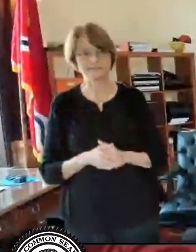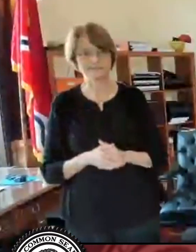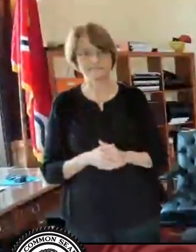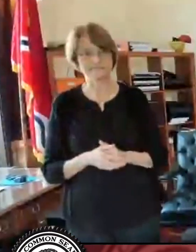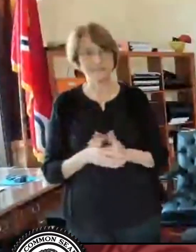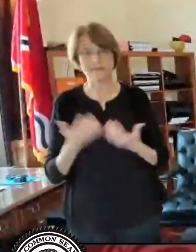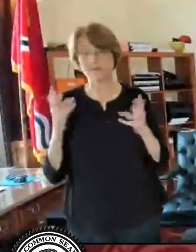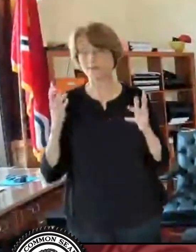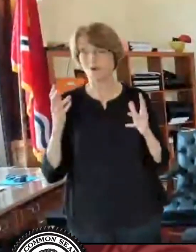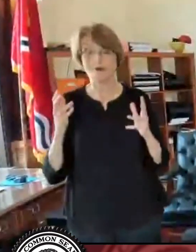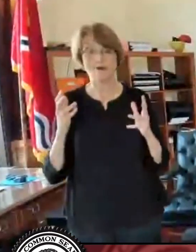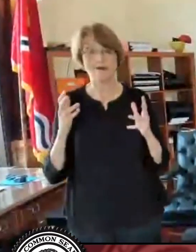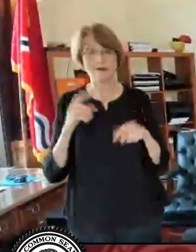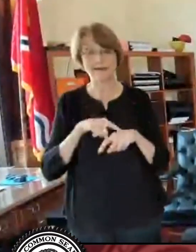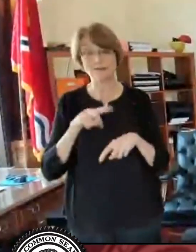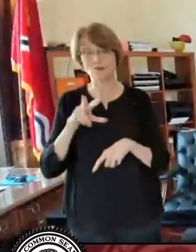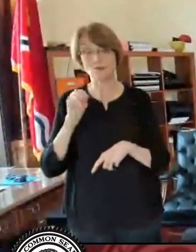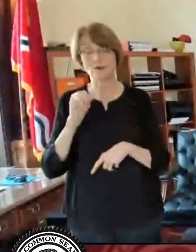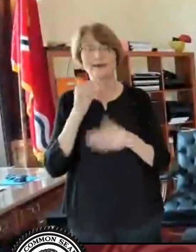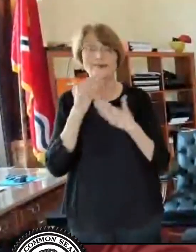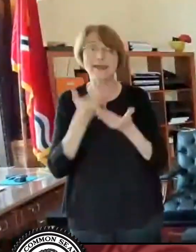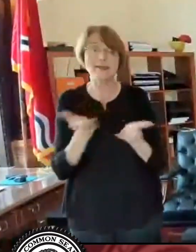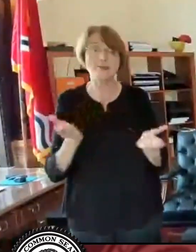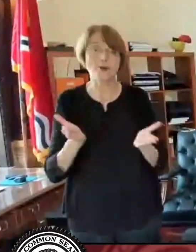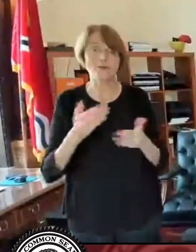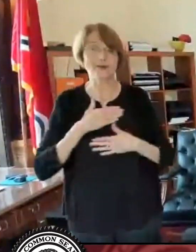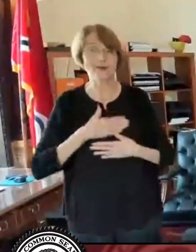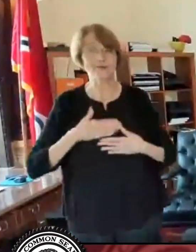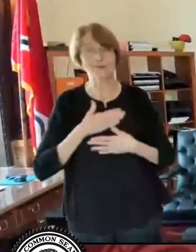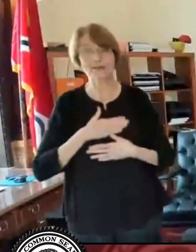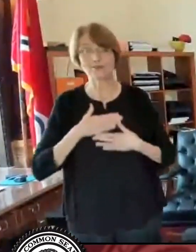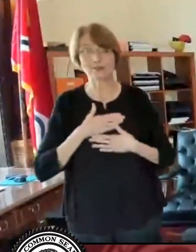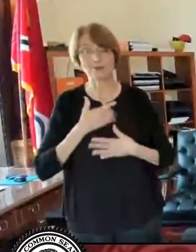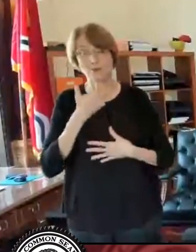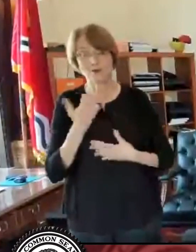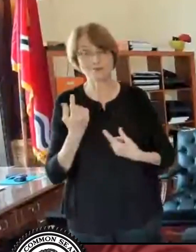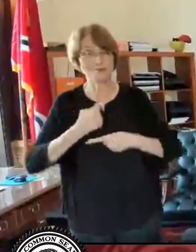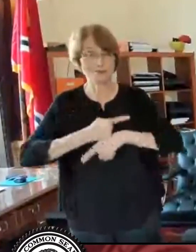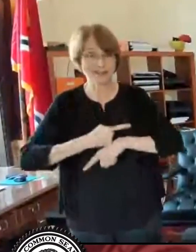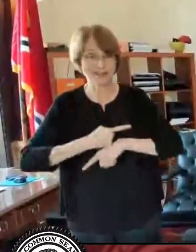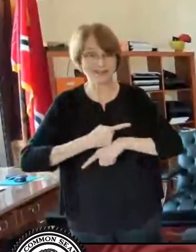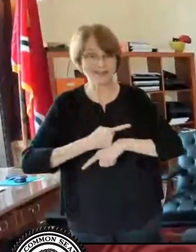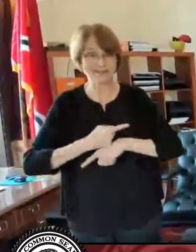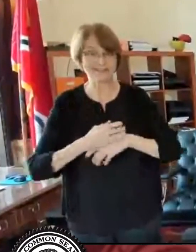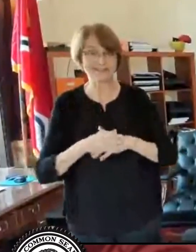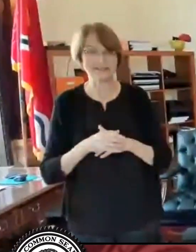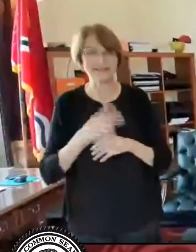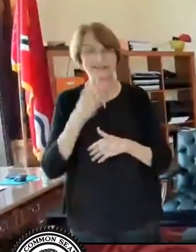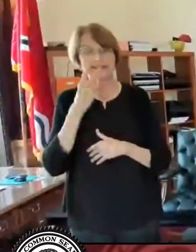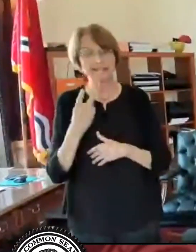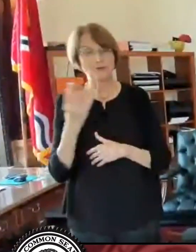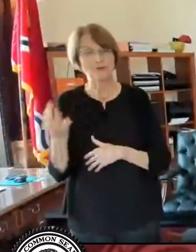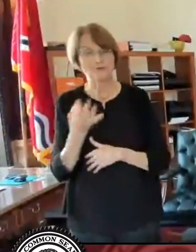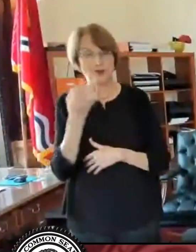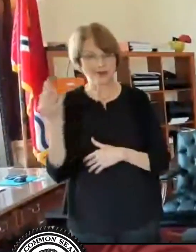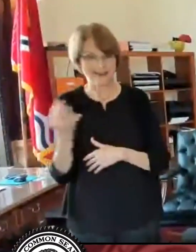That's it, Mayor. It's Is that it? 2:30. Thank you all. Appreciate you being back with us today. We'll see you on